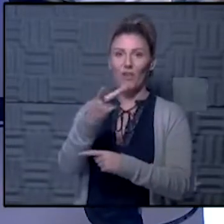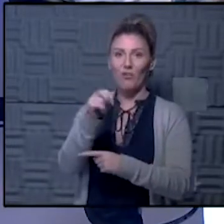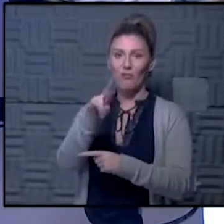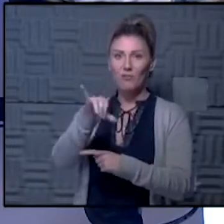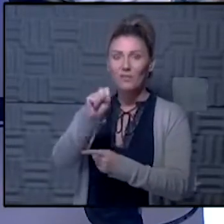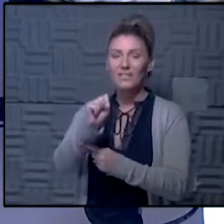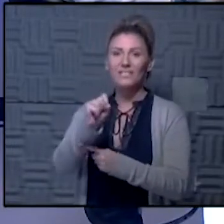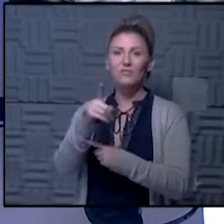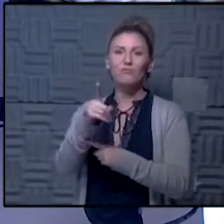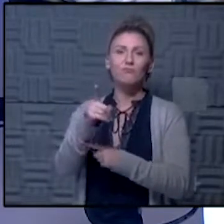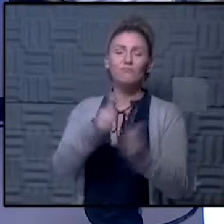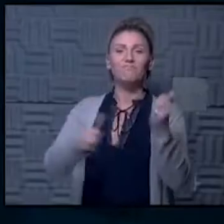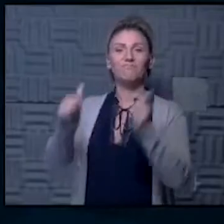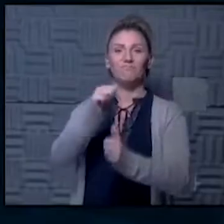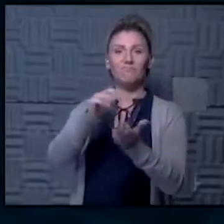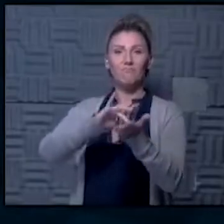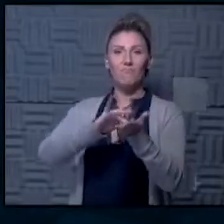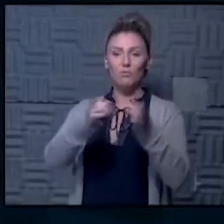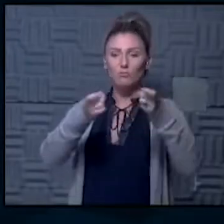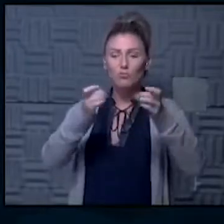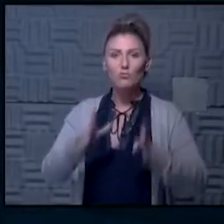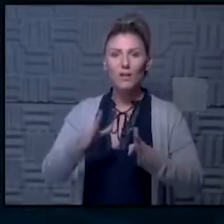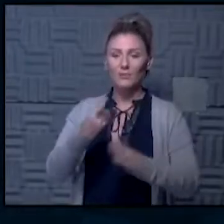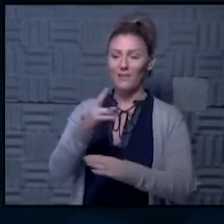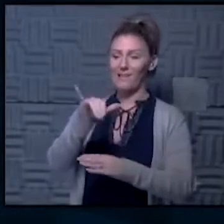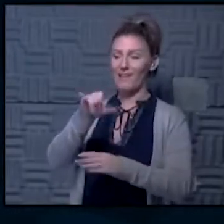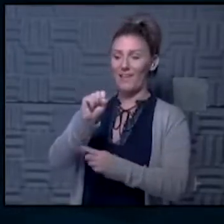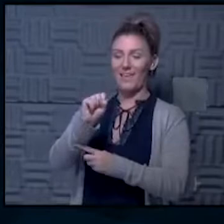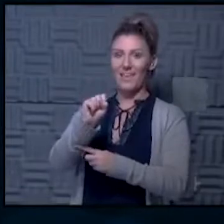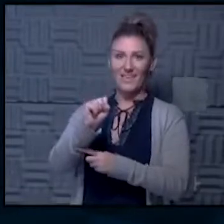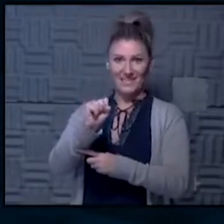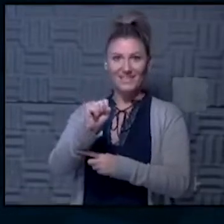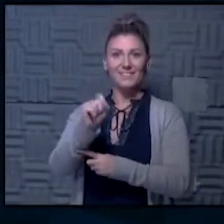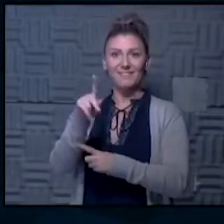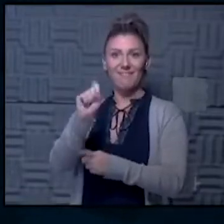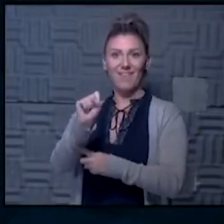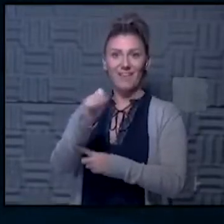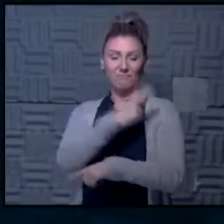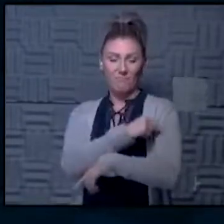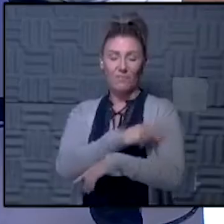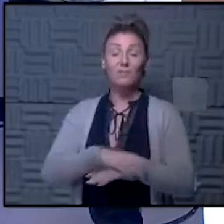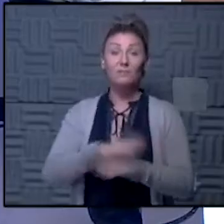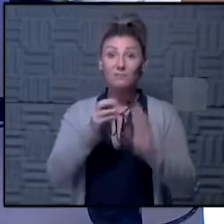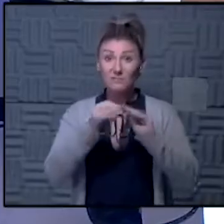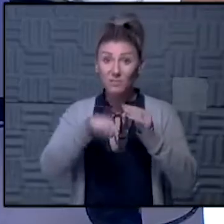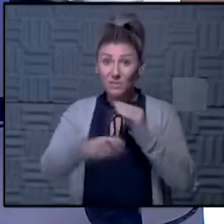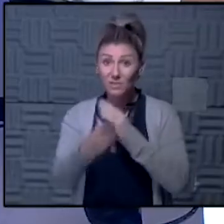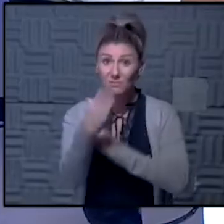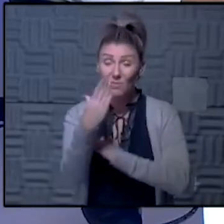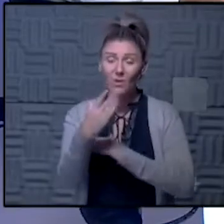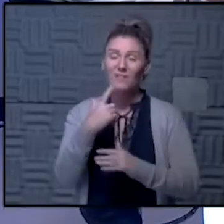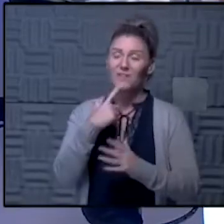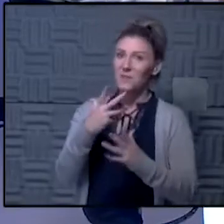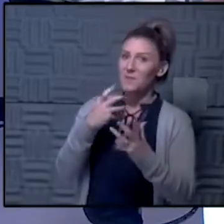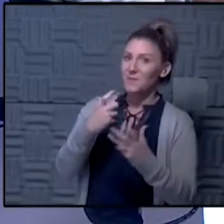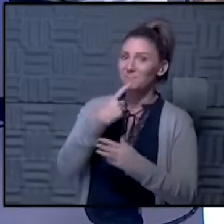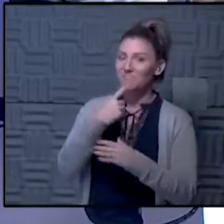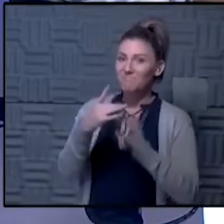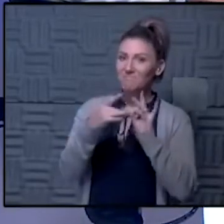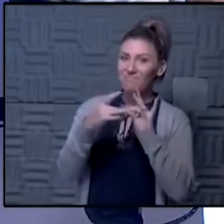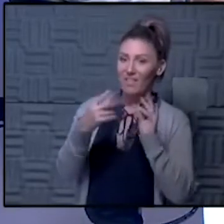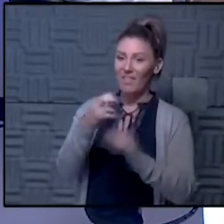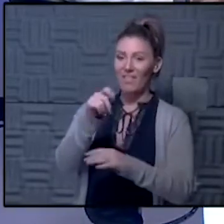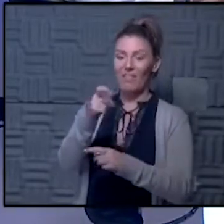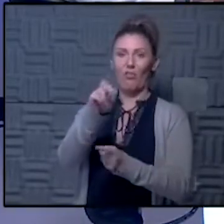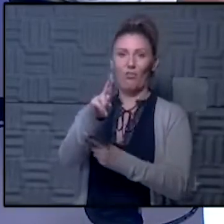at our HaysMed campus. But first, Dana, numbers this morning? Well, I'd like to say, Heather may be able to enlighten us a